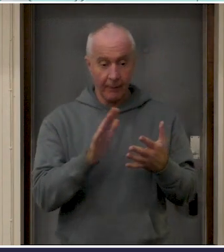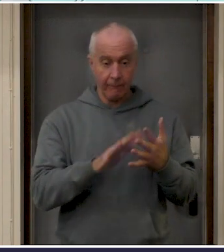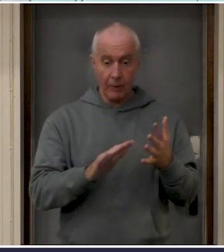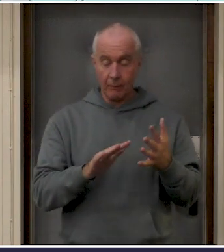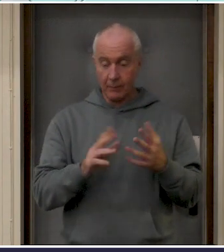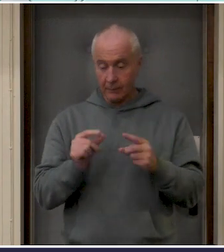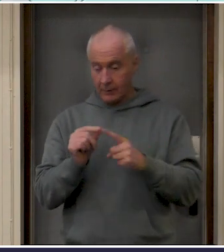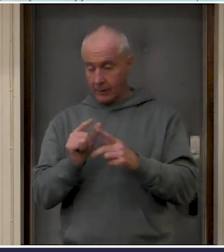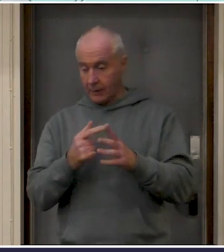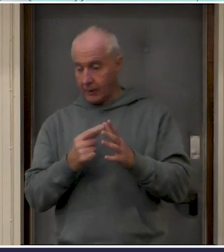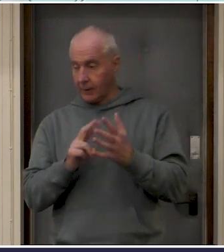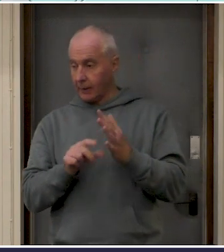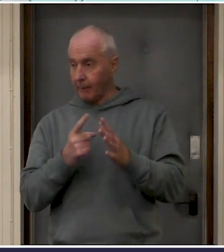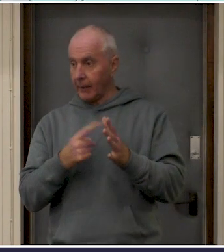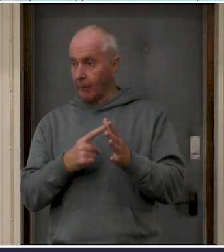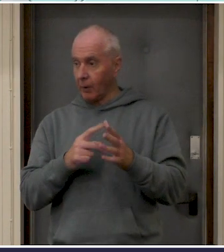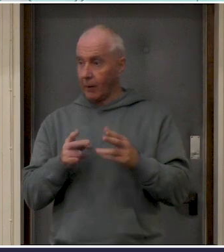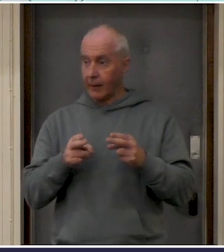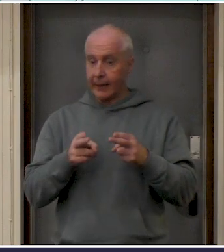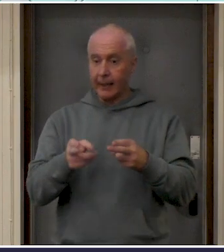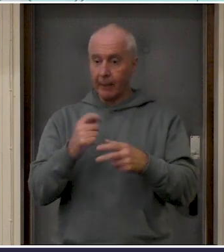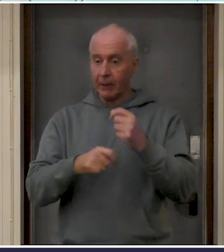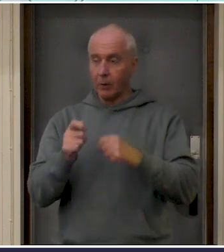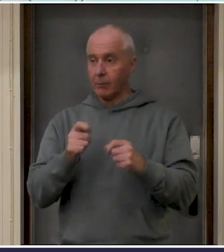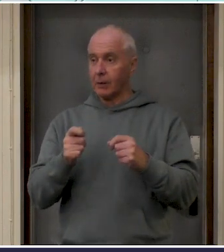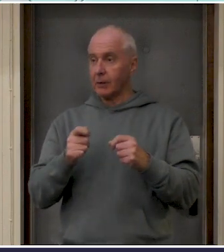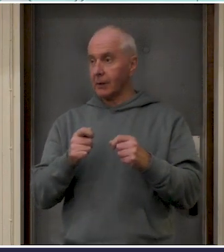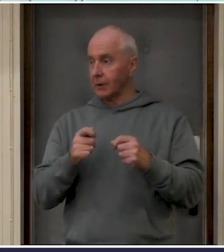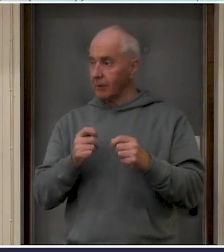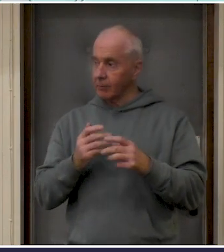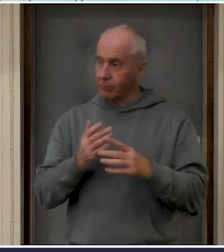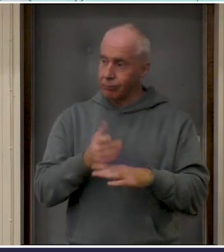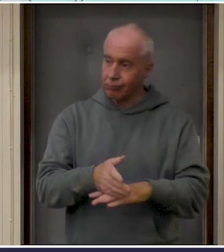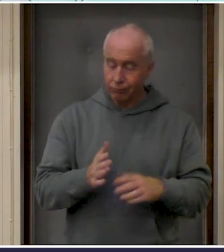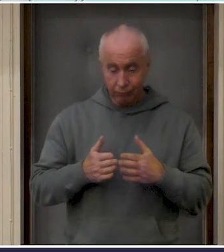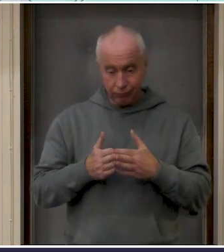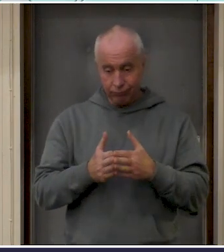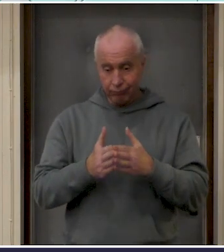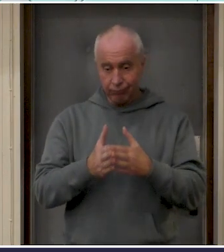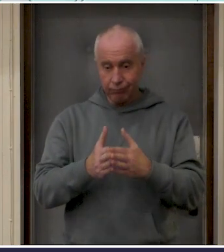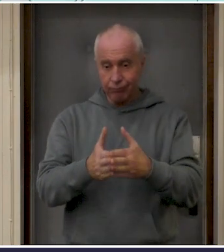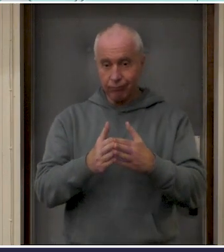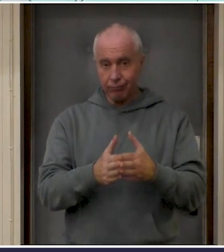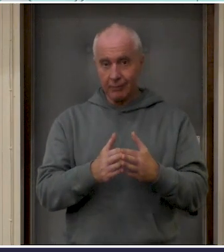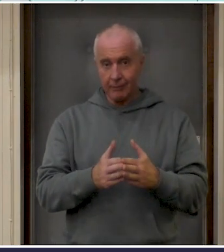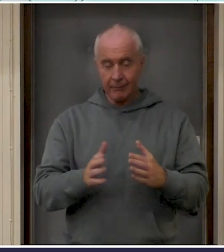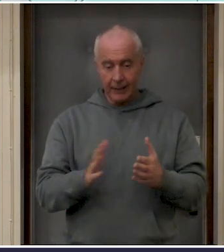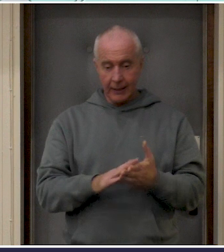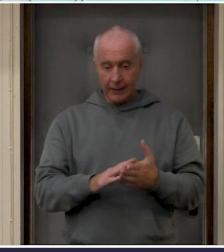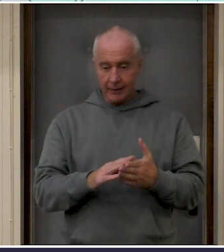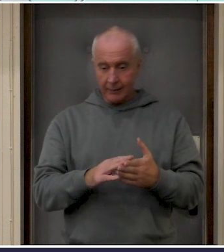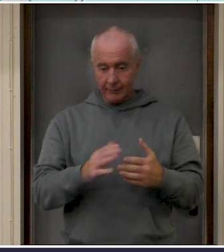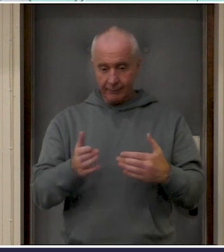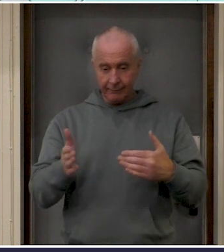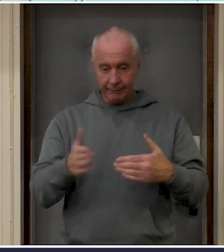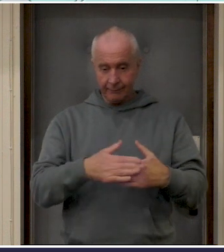Panama Canal got a lot busier. And so canals, when they send ships through them, they use locks to raise and